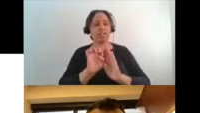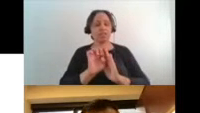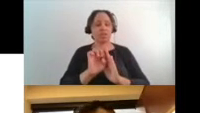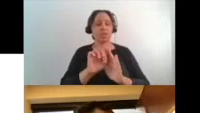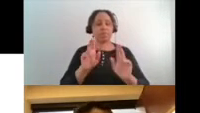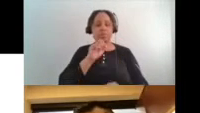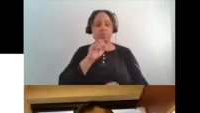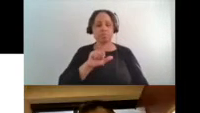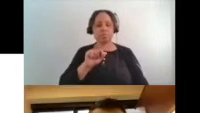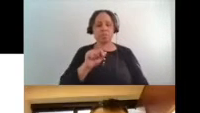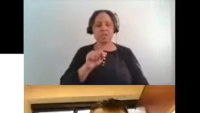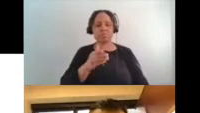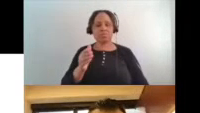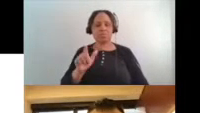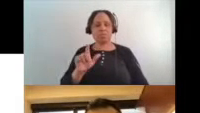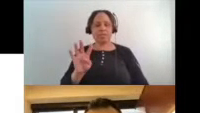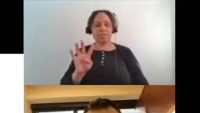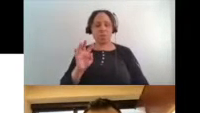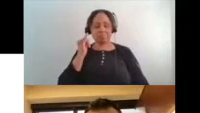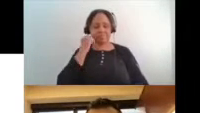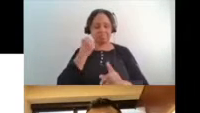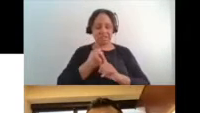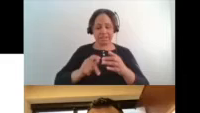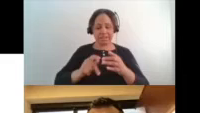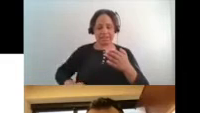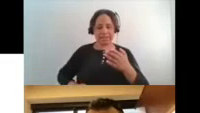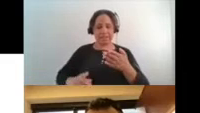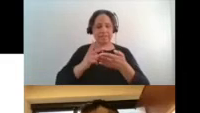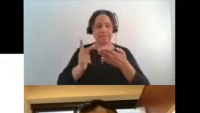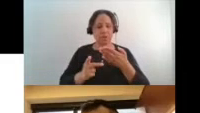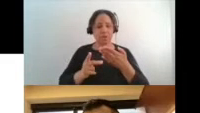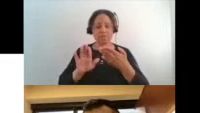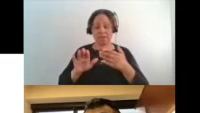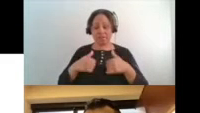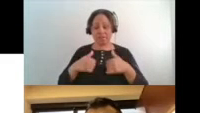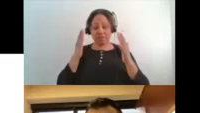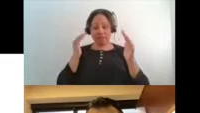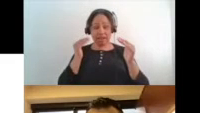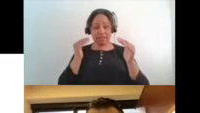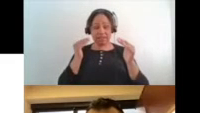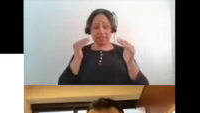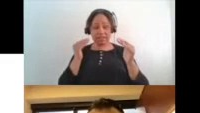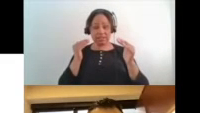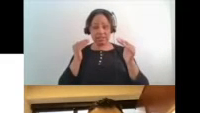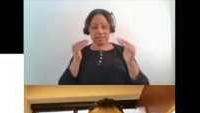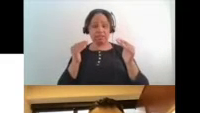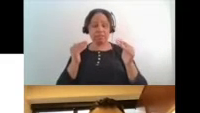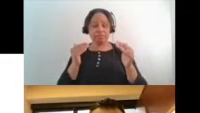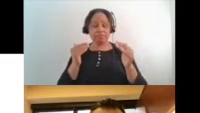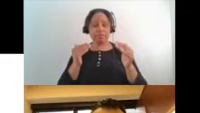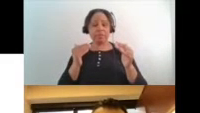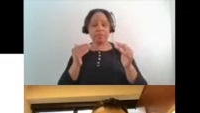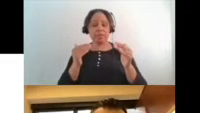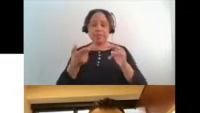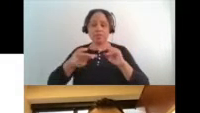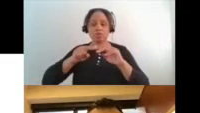failure. Their life expectancy on average is 17 years. But with a kidney transplant, it's almost up to 45 years. So